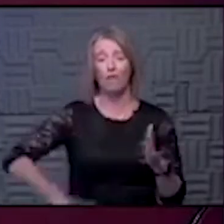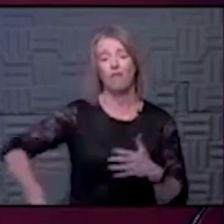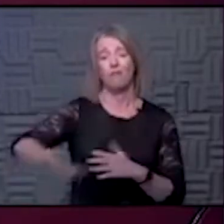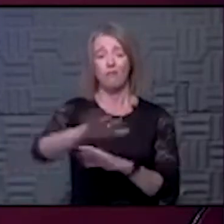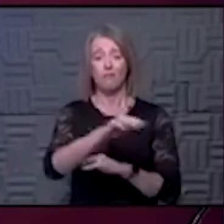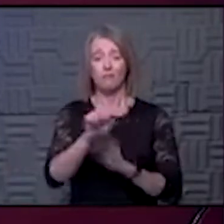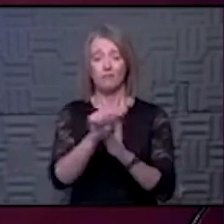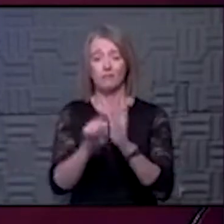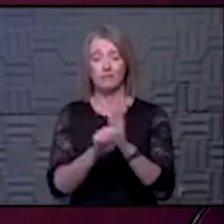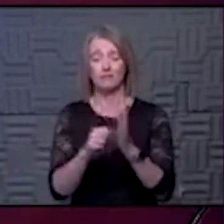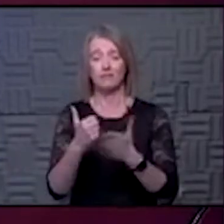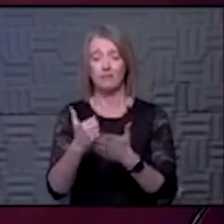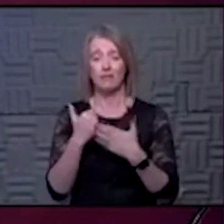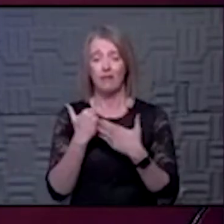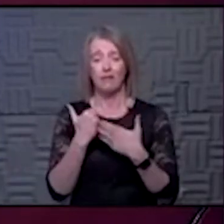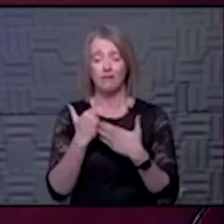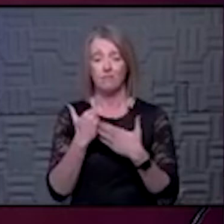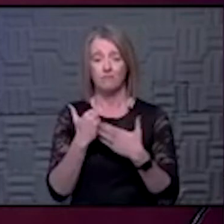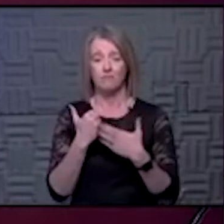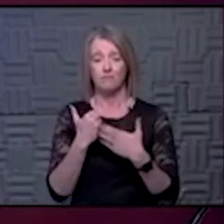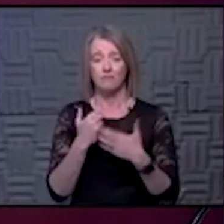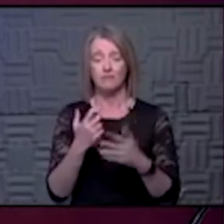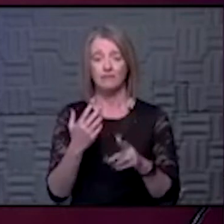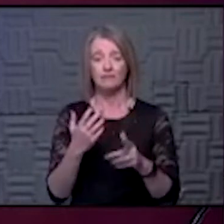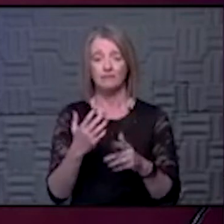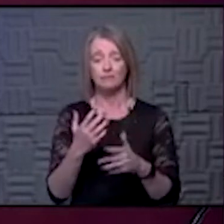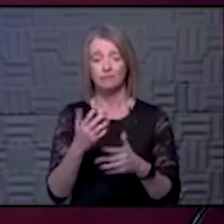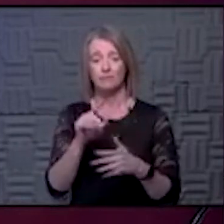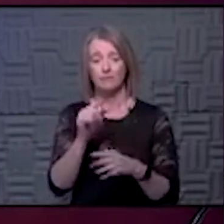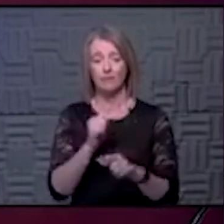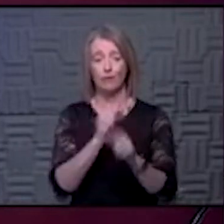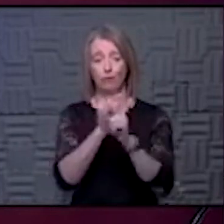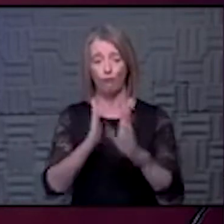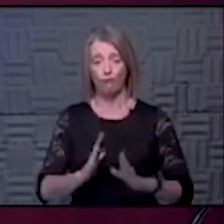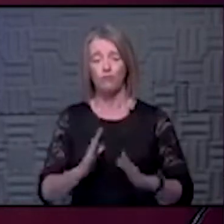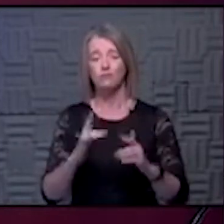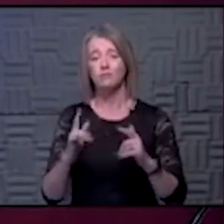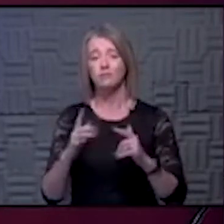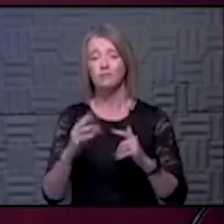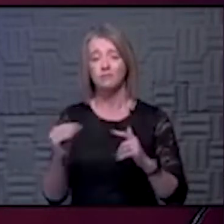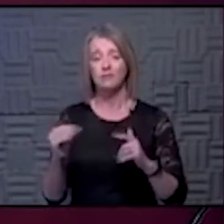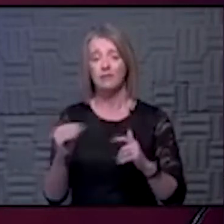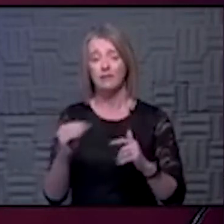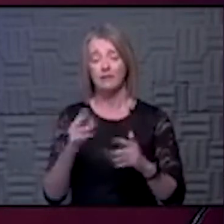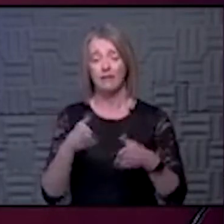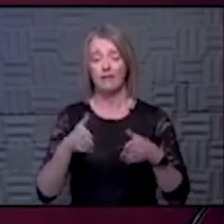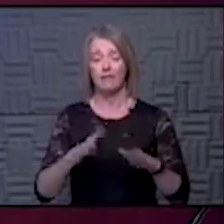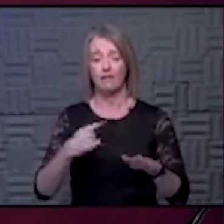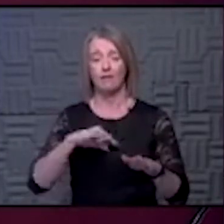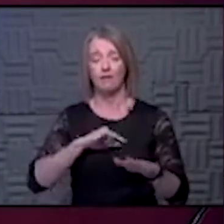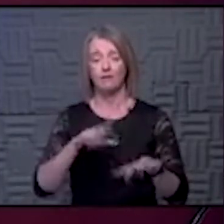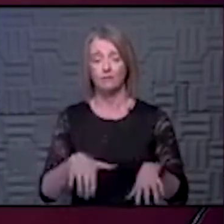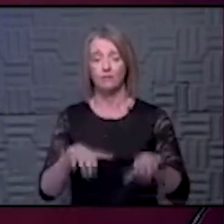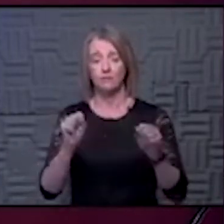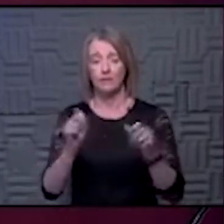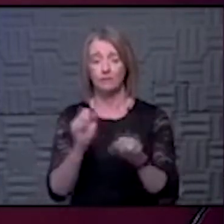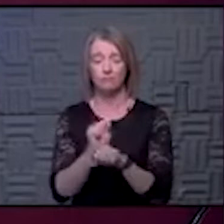that have been able to free up our guardsmen and allow us to take those